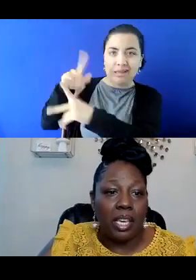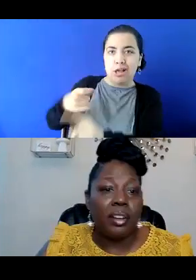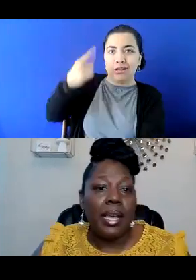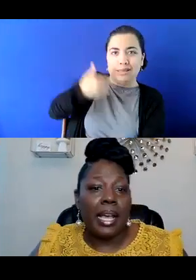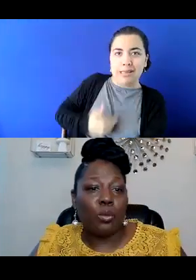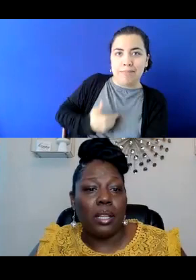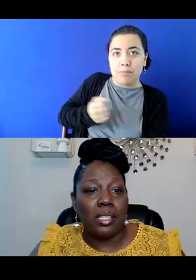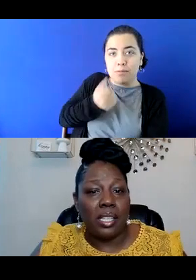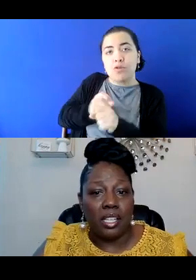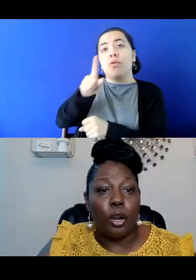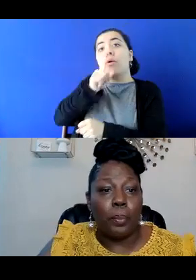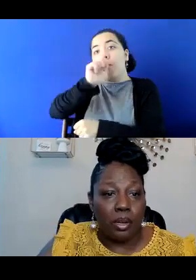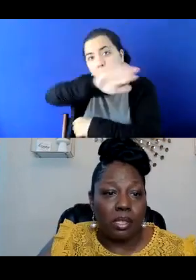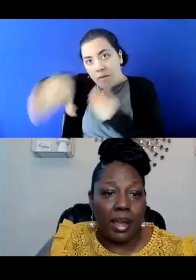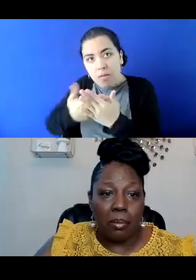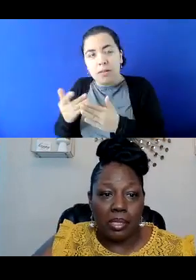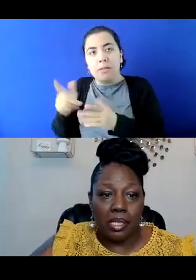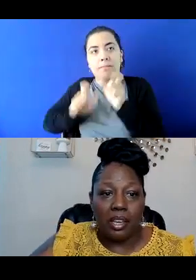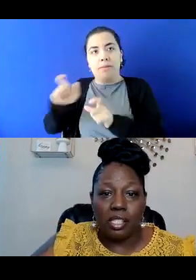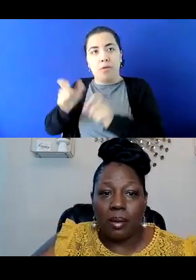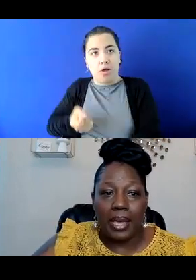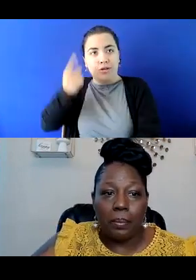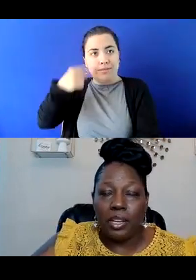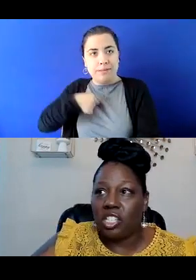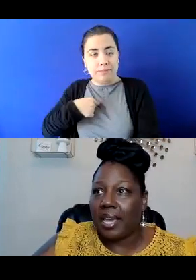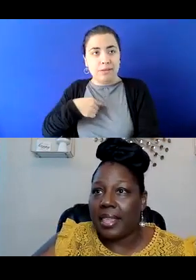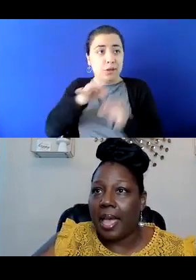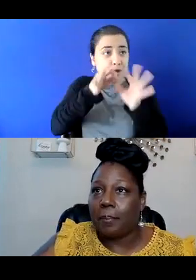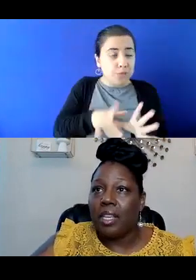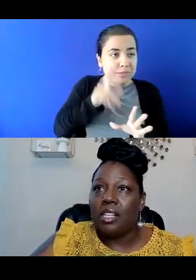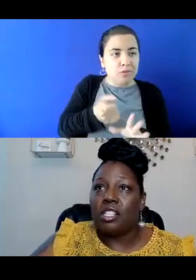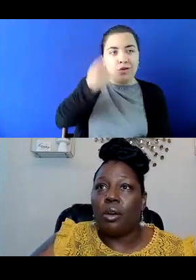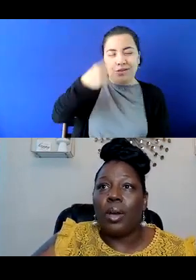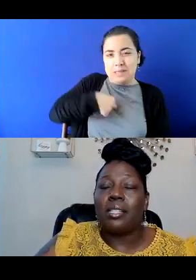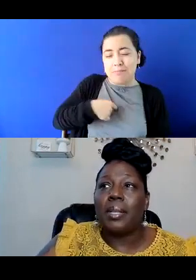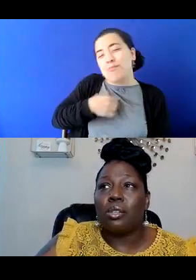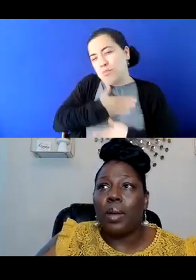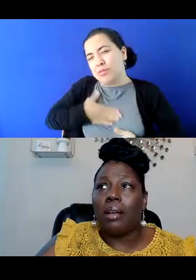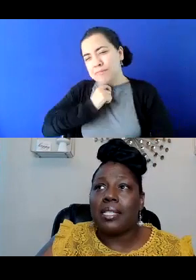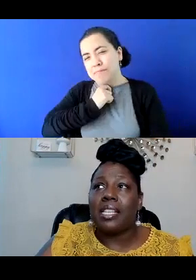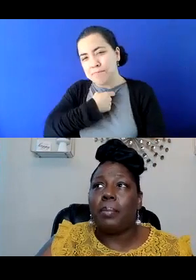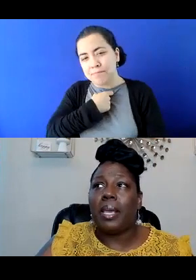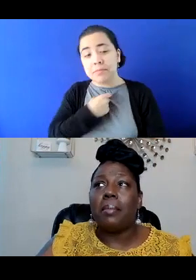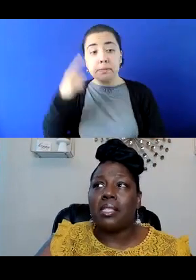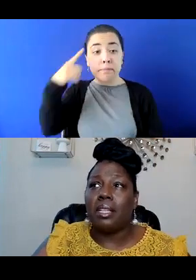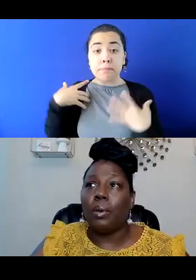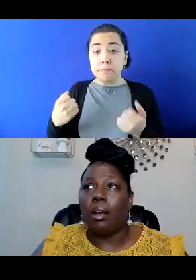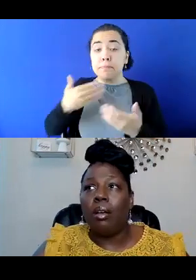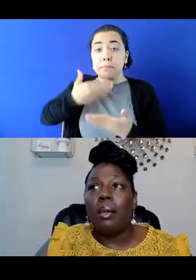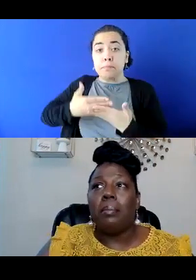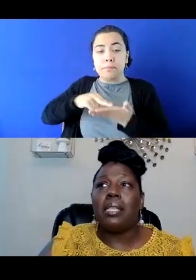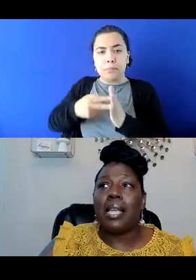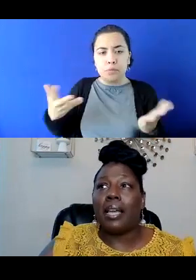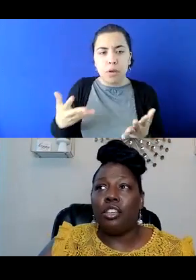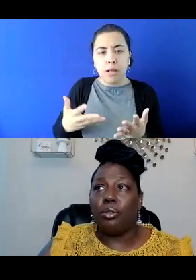to hear, as well as the interpreters are able to hear. So I appreciate that. So what is mental wellness? Is being mentally